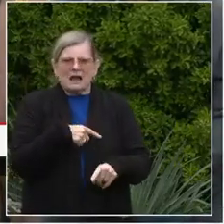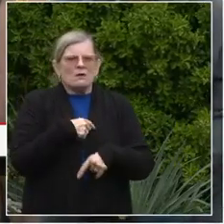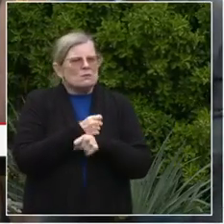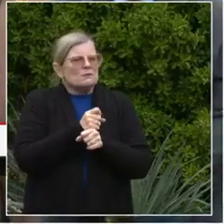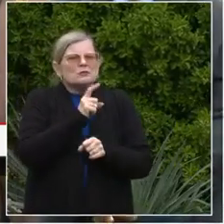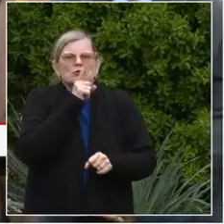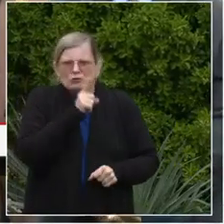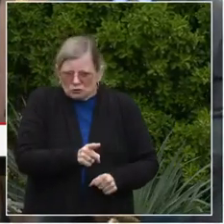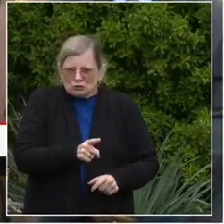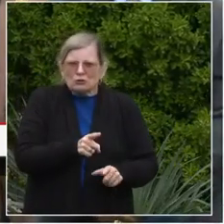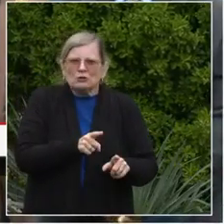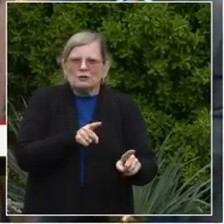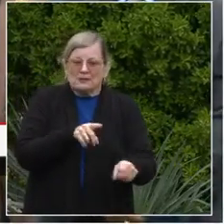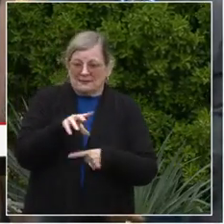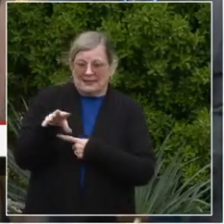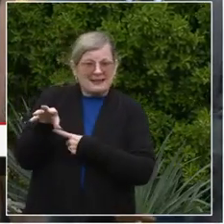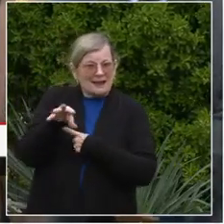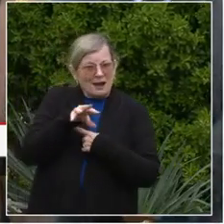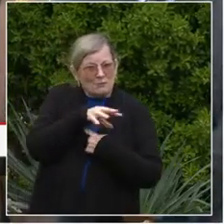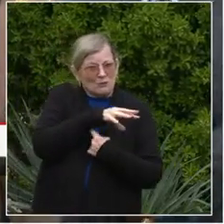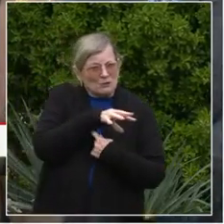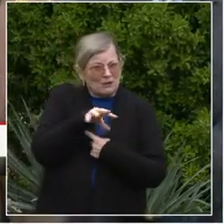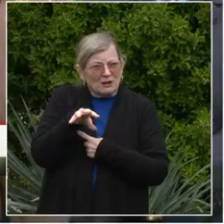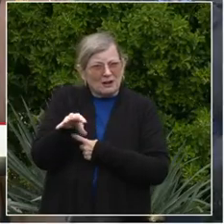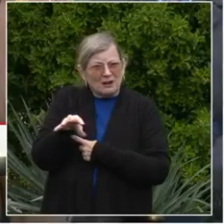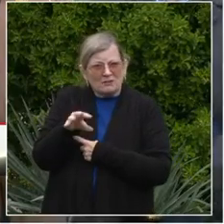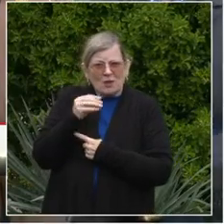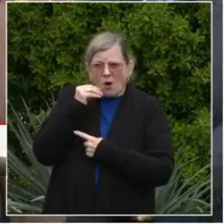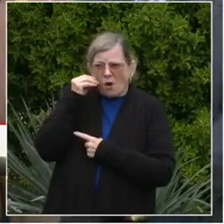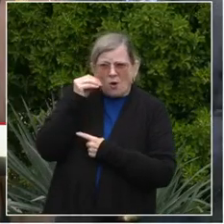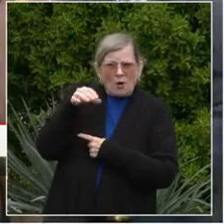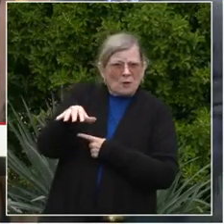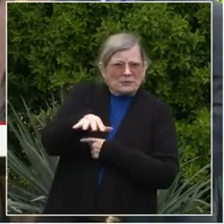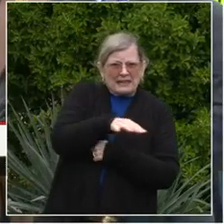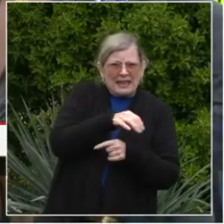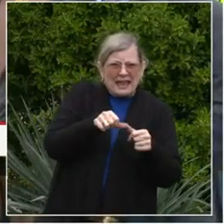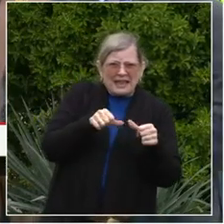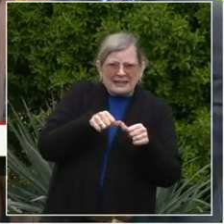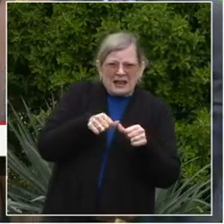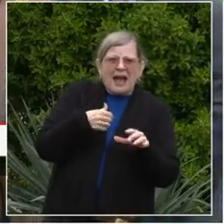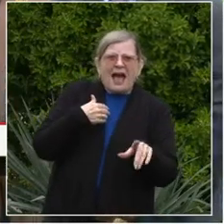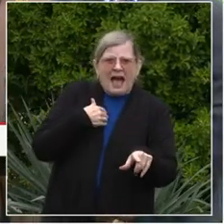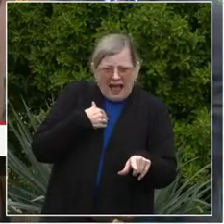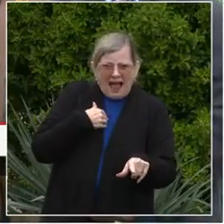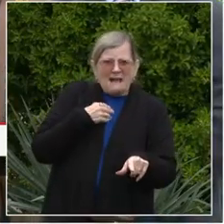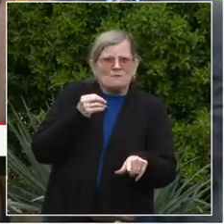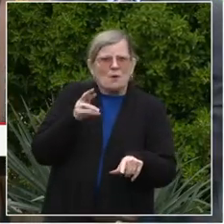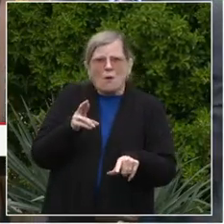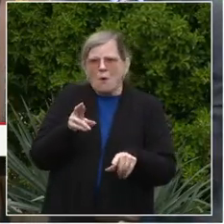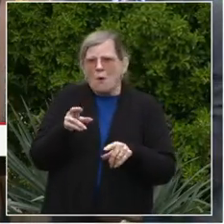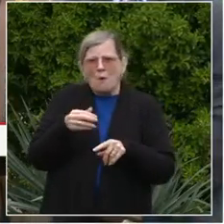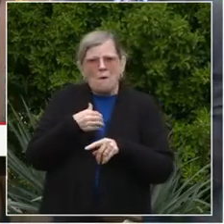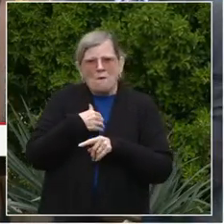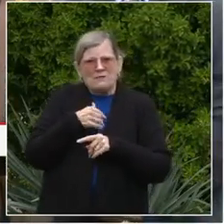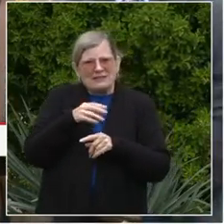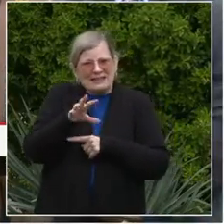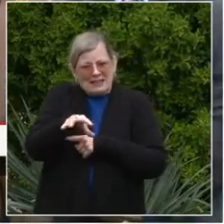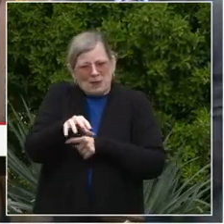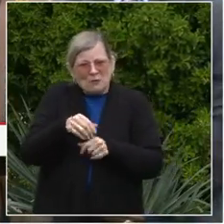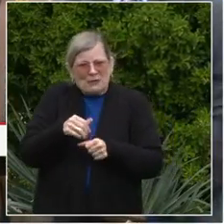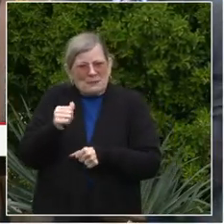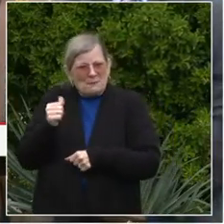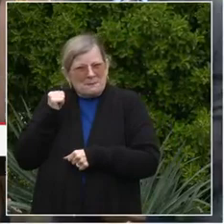we canvass these homes right here, and let's say there is a home or two that has cameras in the back that may see